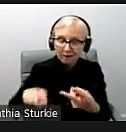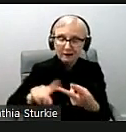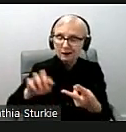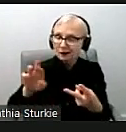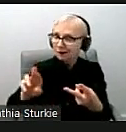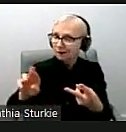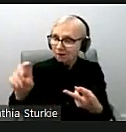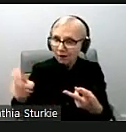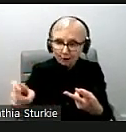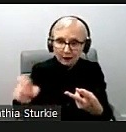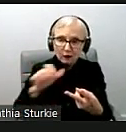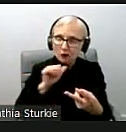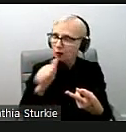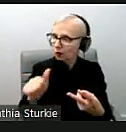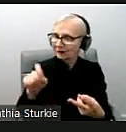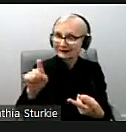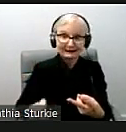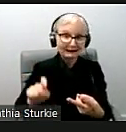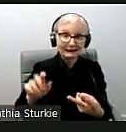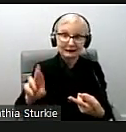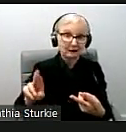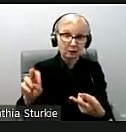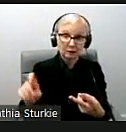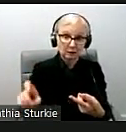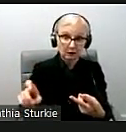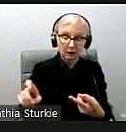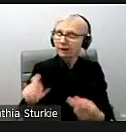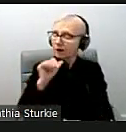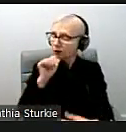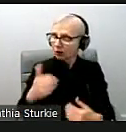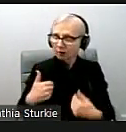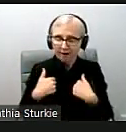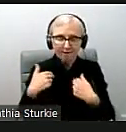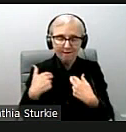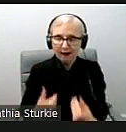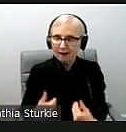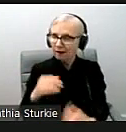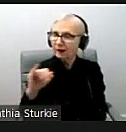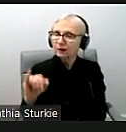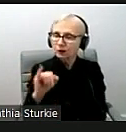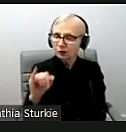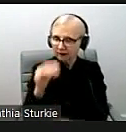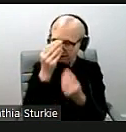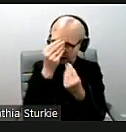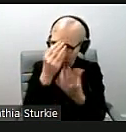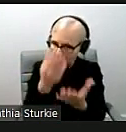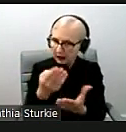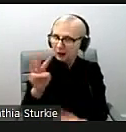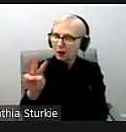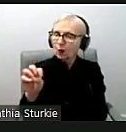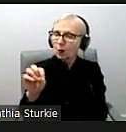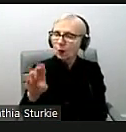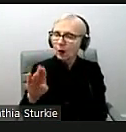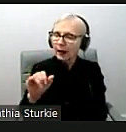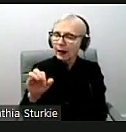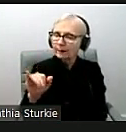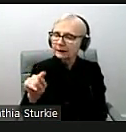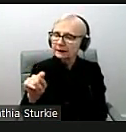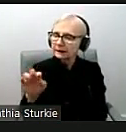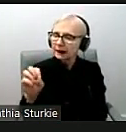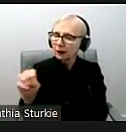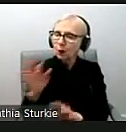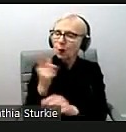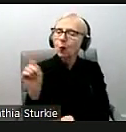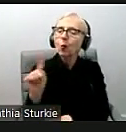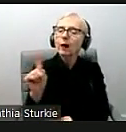prescription. And for those who don't have health insurance, we have information on our website about where you can find free